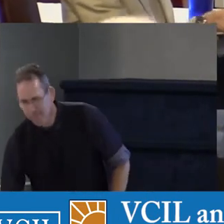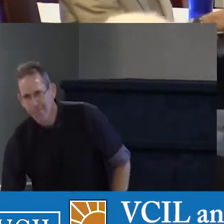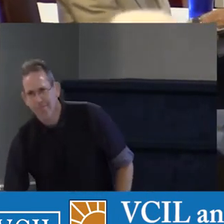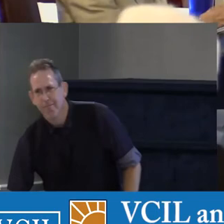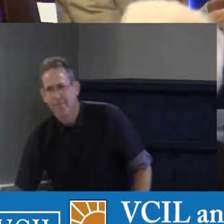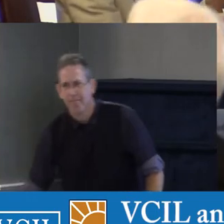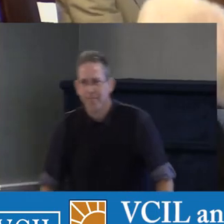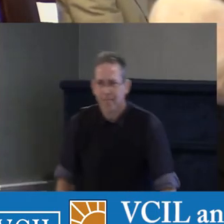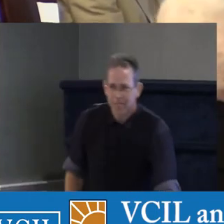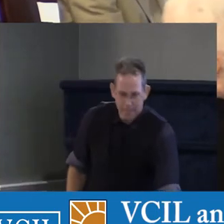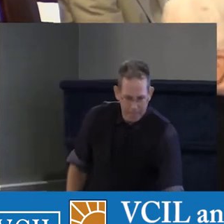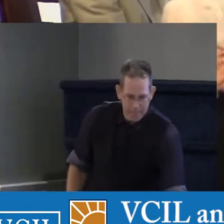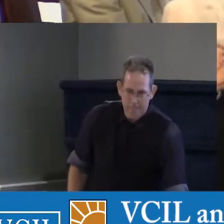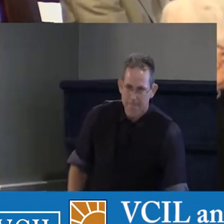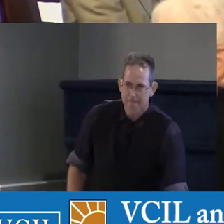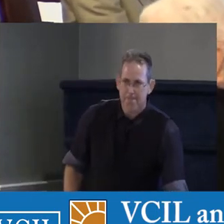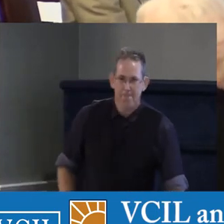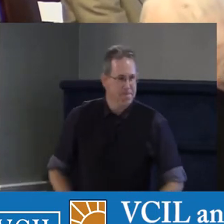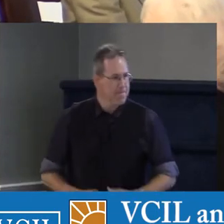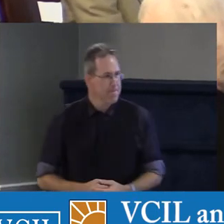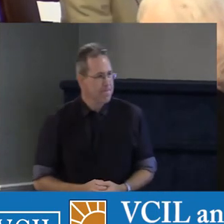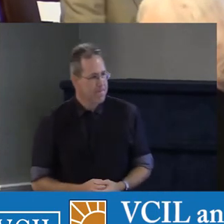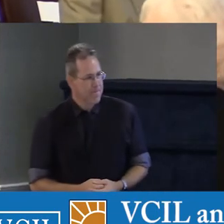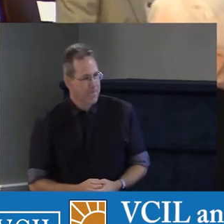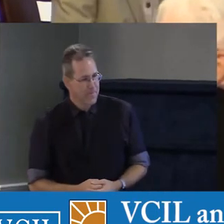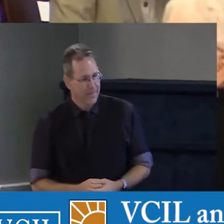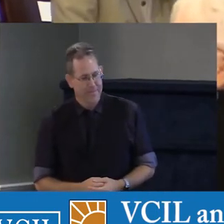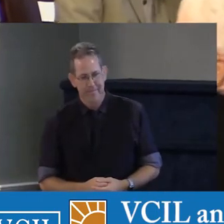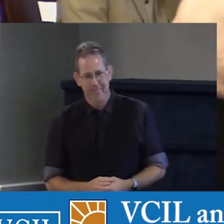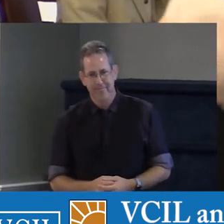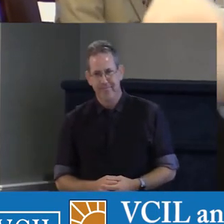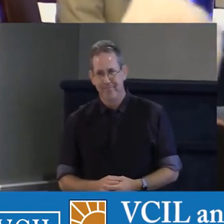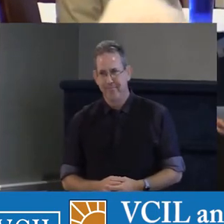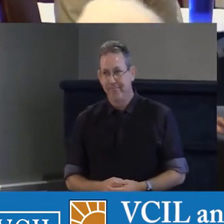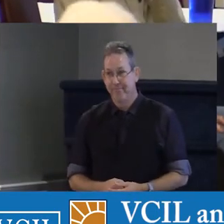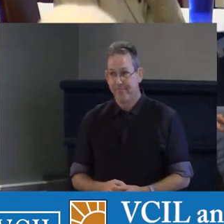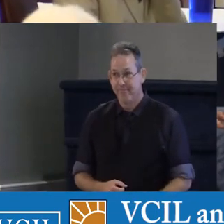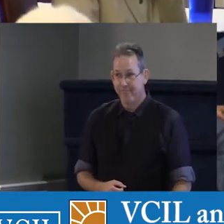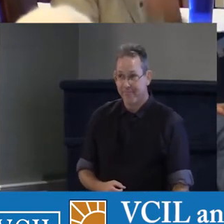I guess my apologies to the proclaimers, too.